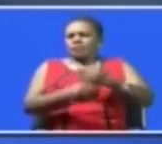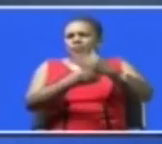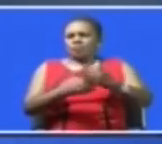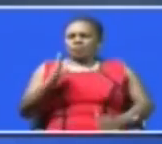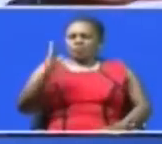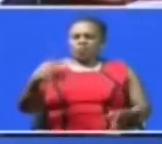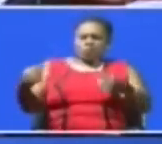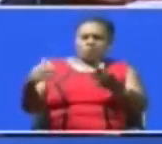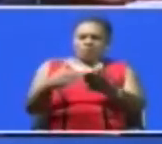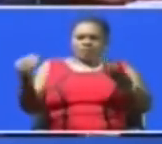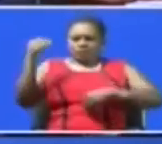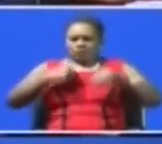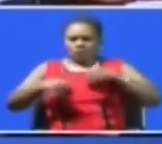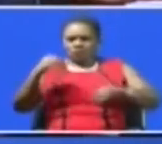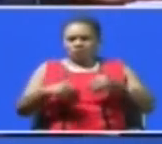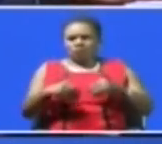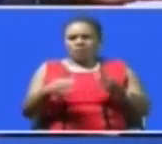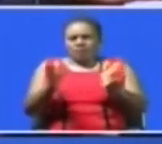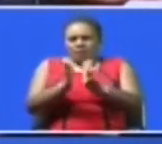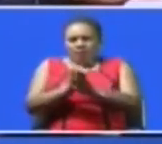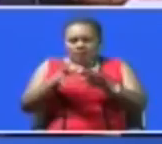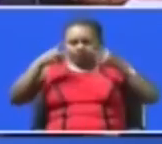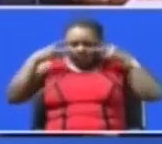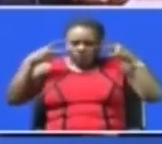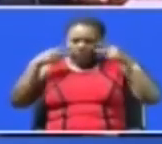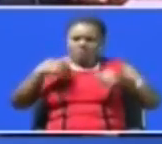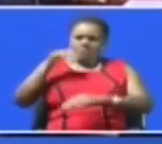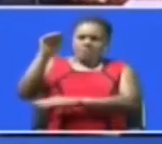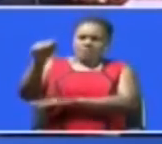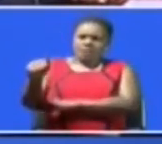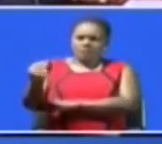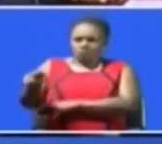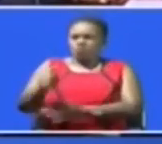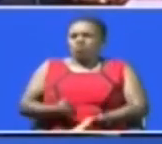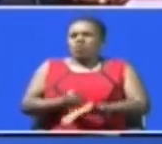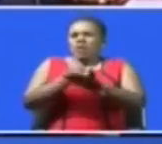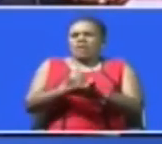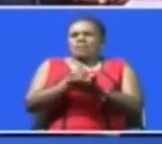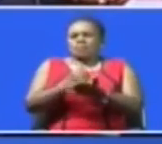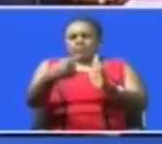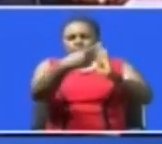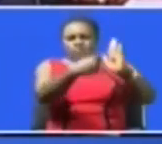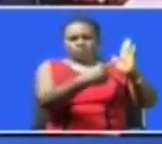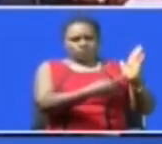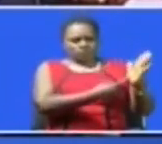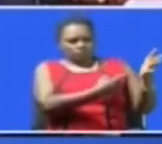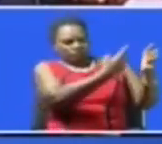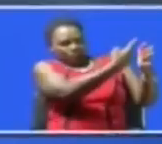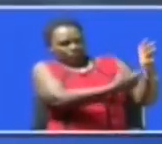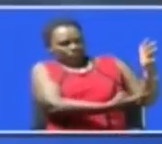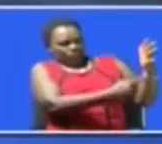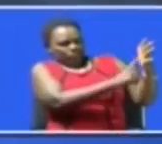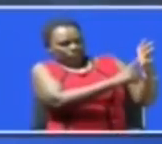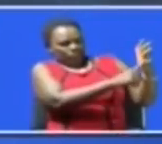channeled towards fighting corruption and counter-terrorism. I wish to request for your intervention in the following four key